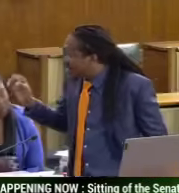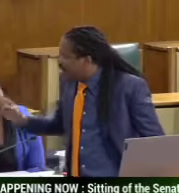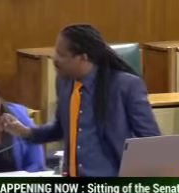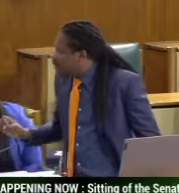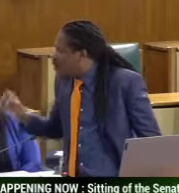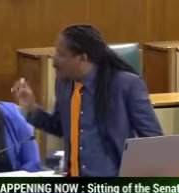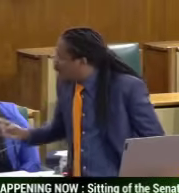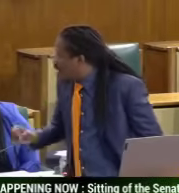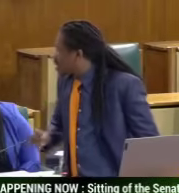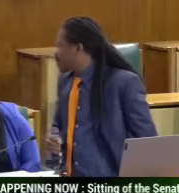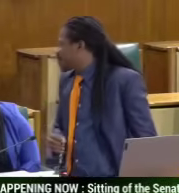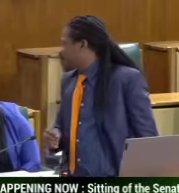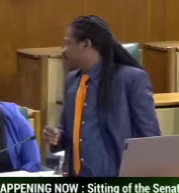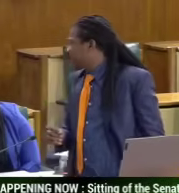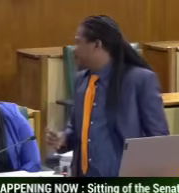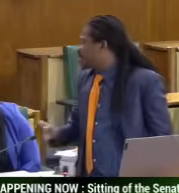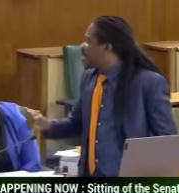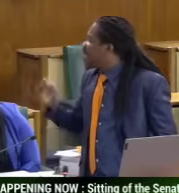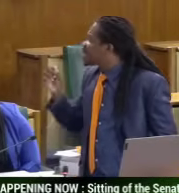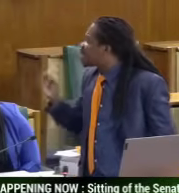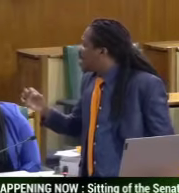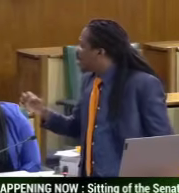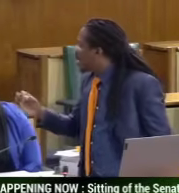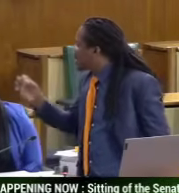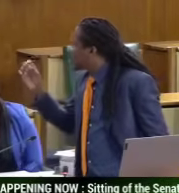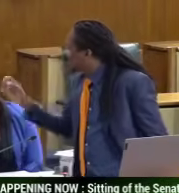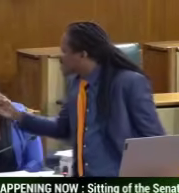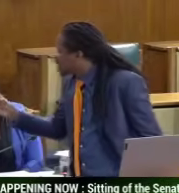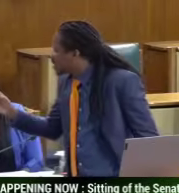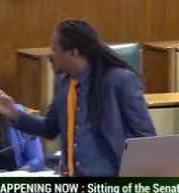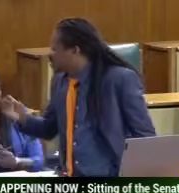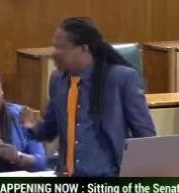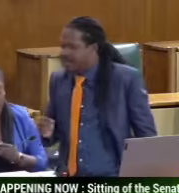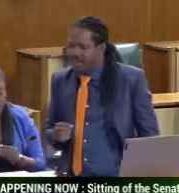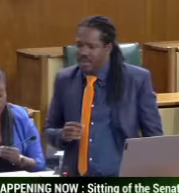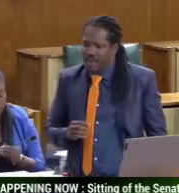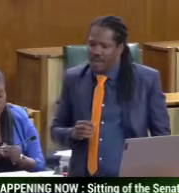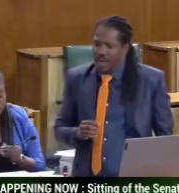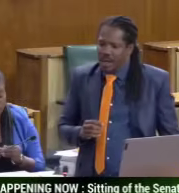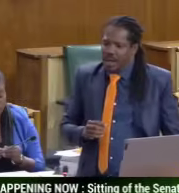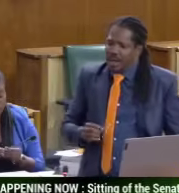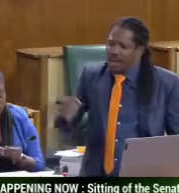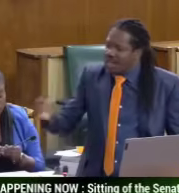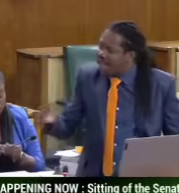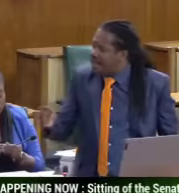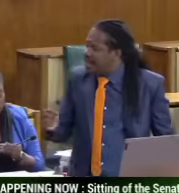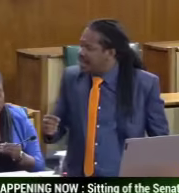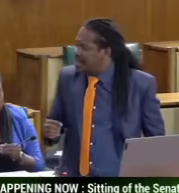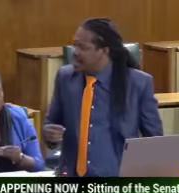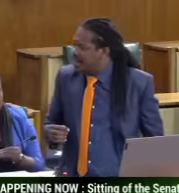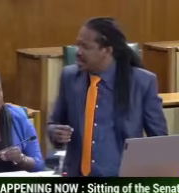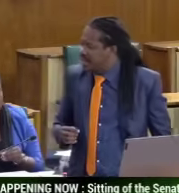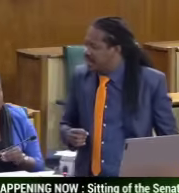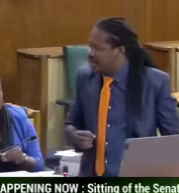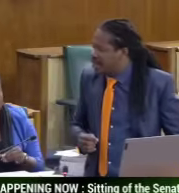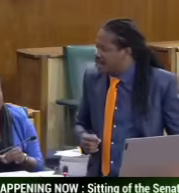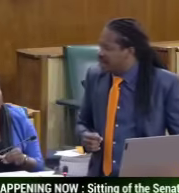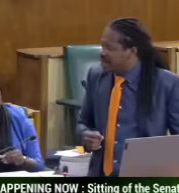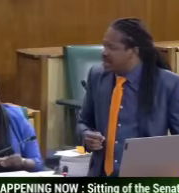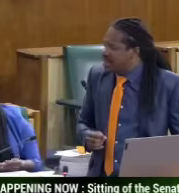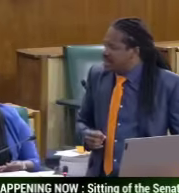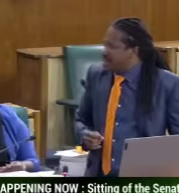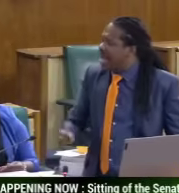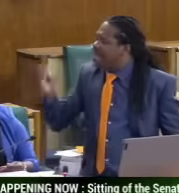in an interview how long. We said as long as it is necessary. This government, Senator